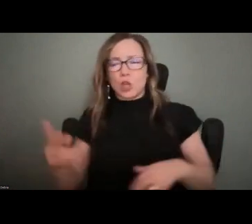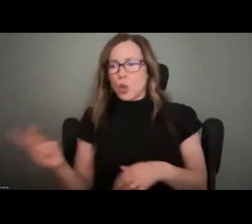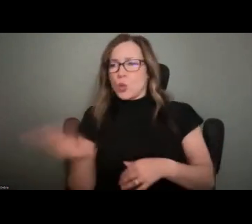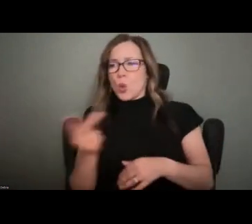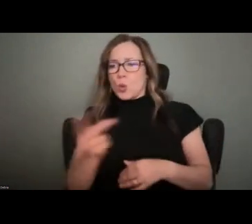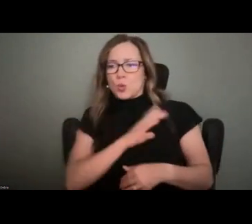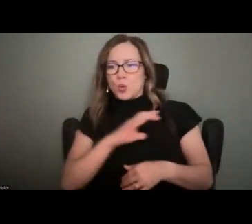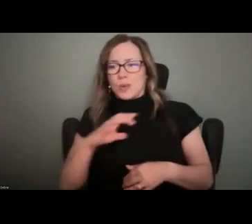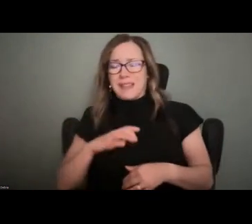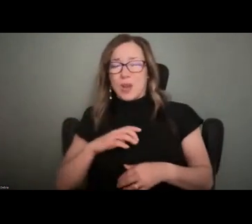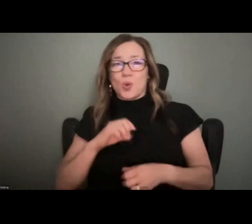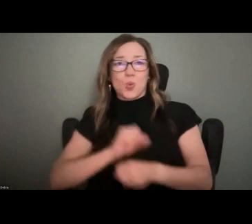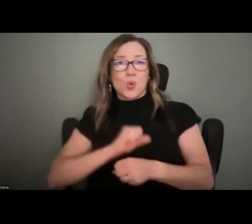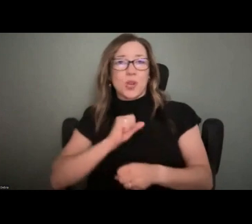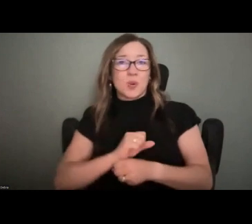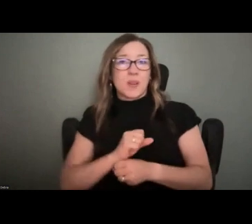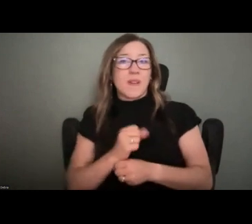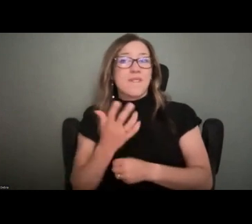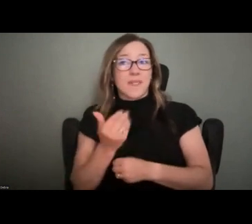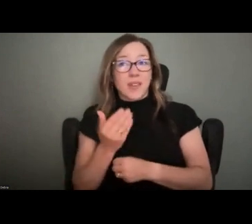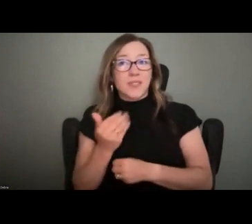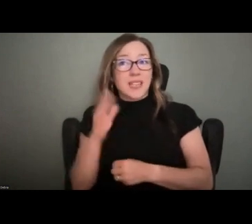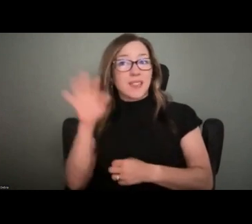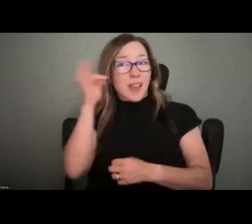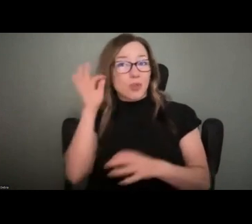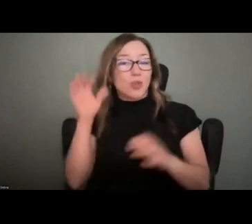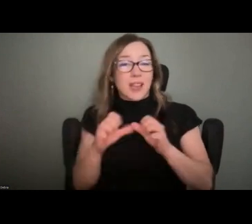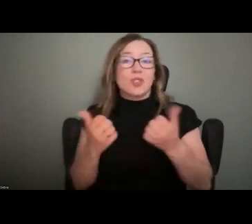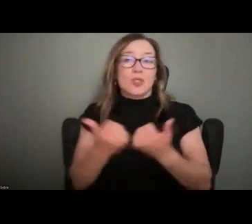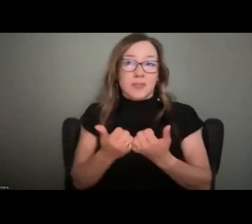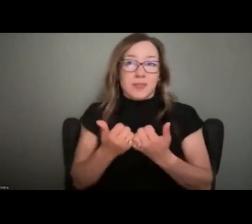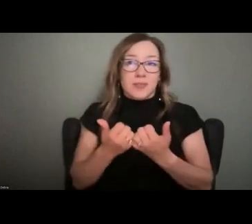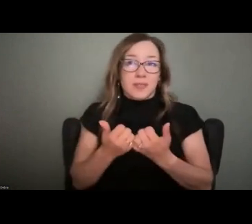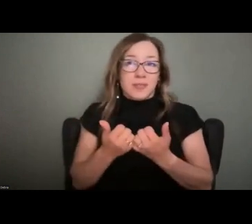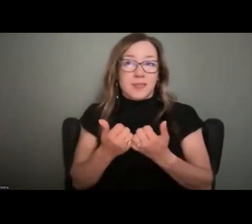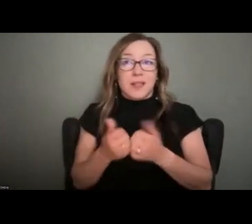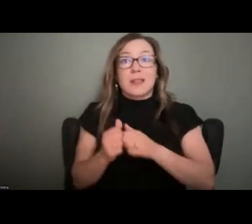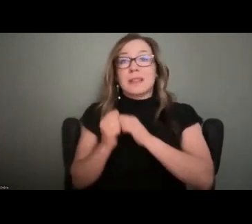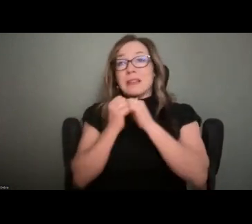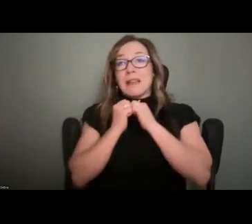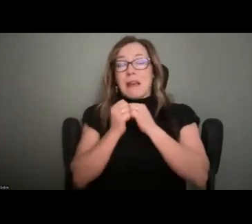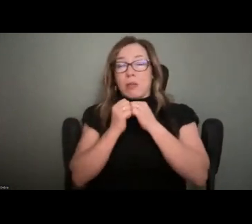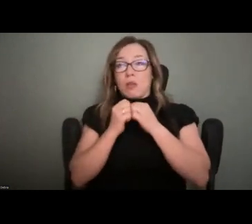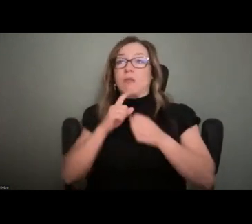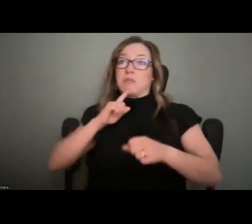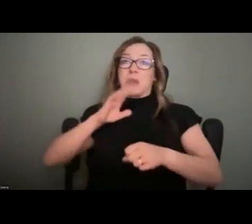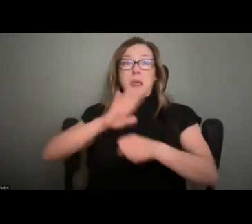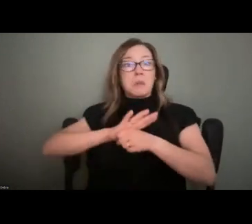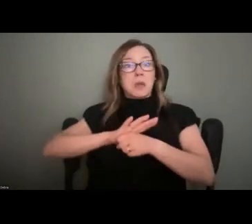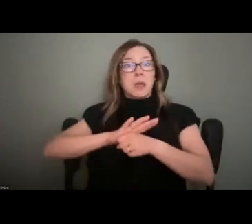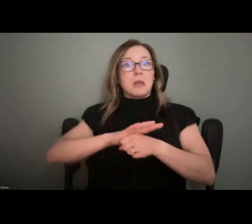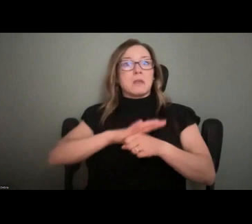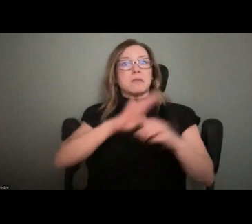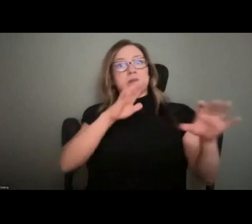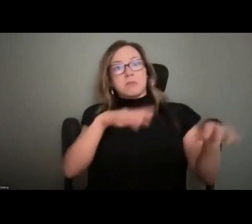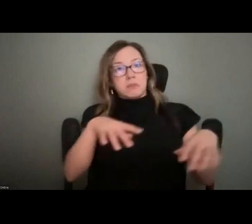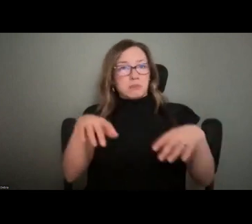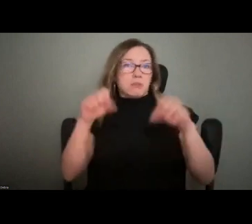with 15 federal agencies, which together committed to take an